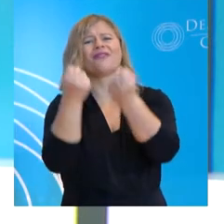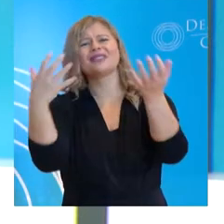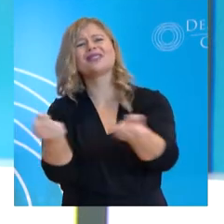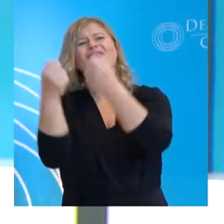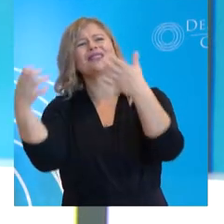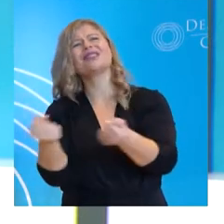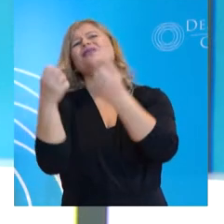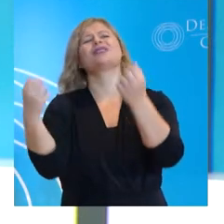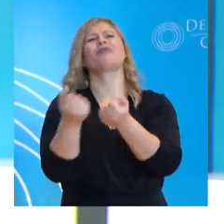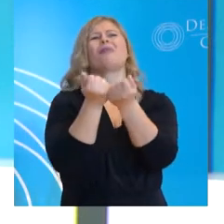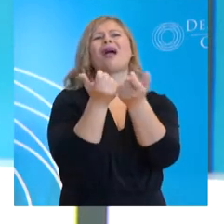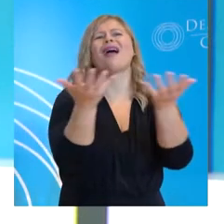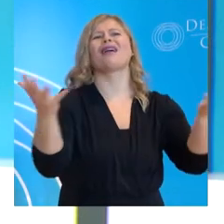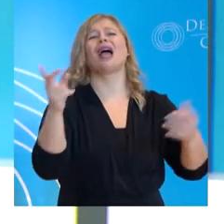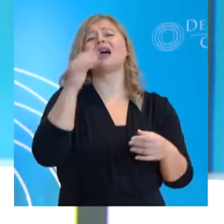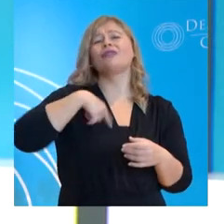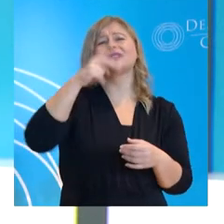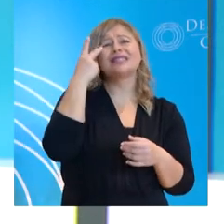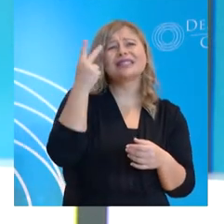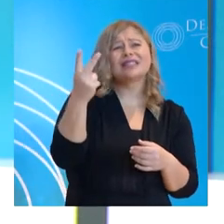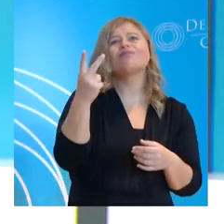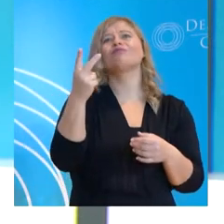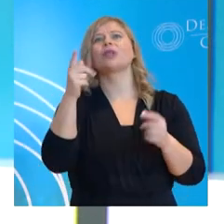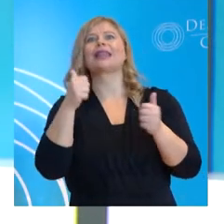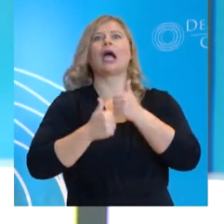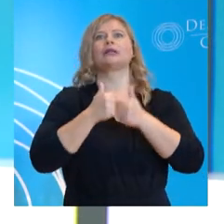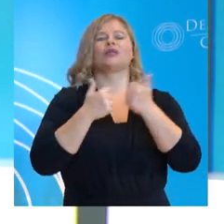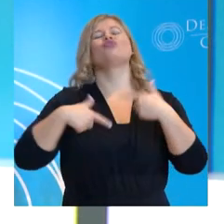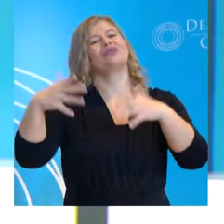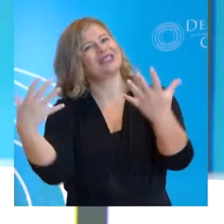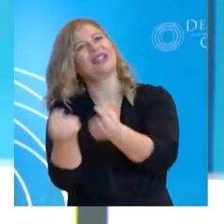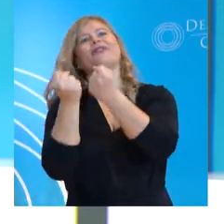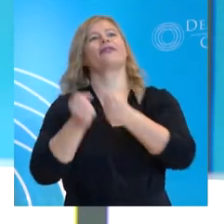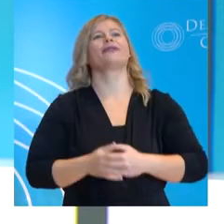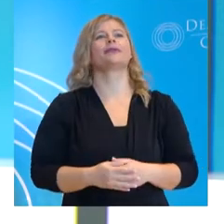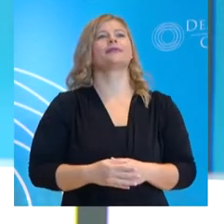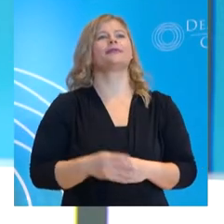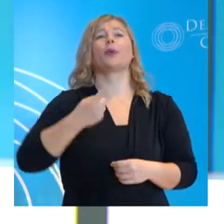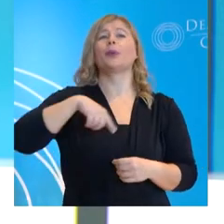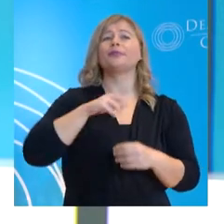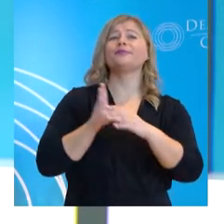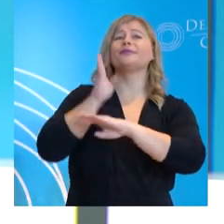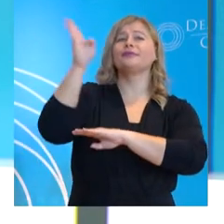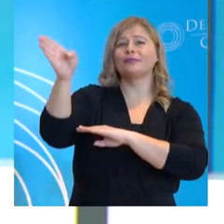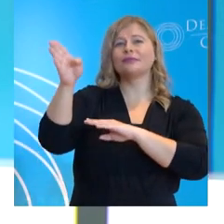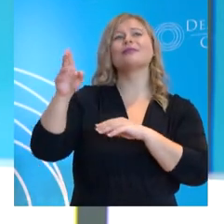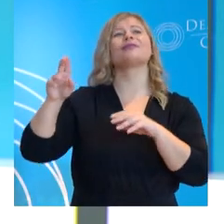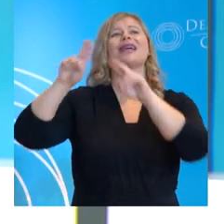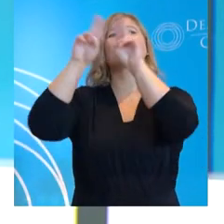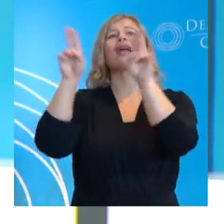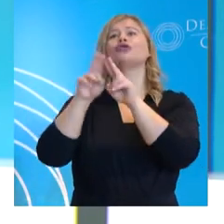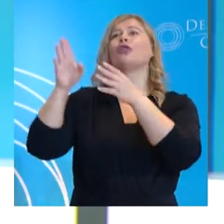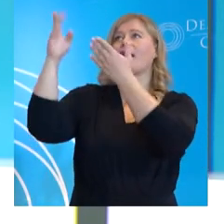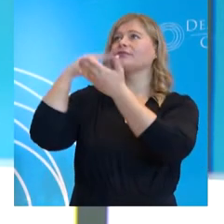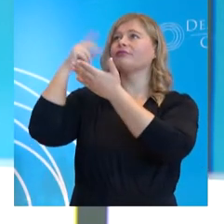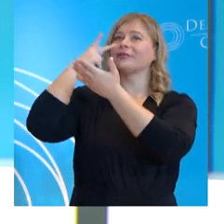time, on the humanitarian side, since we took over, we addressed the problem of unaccompanied minors.